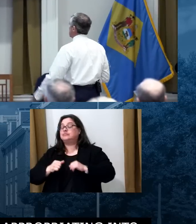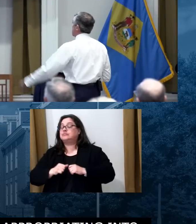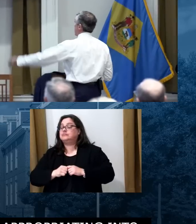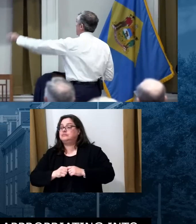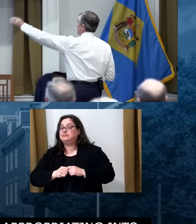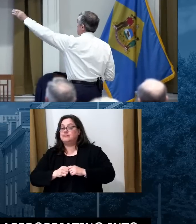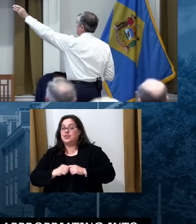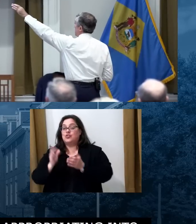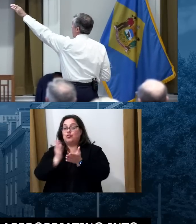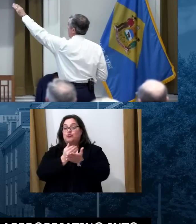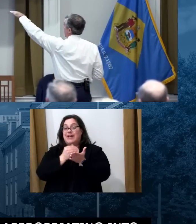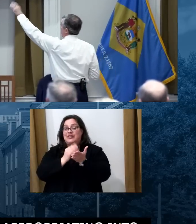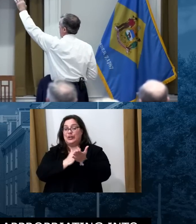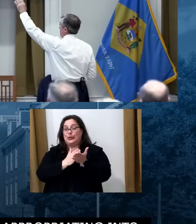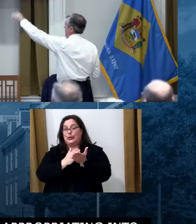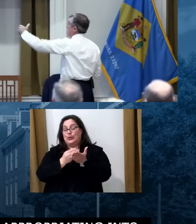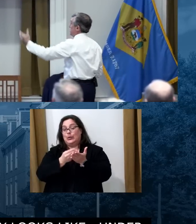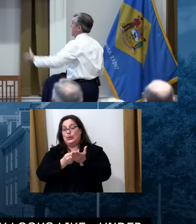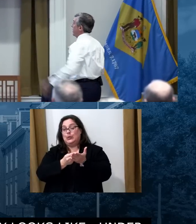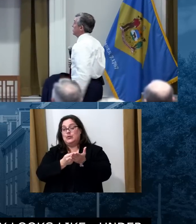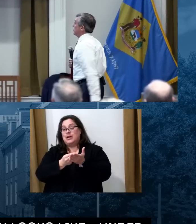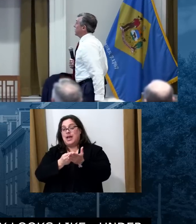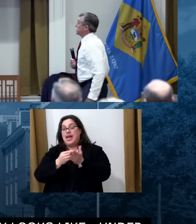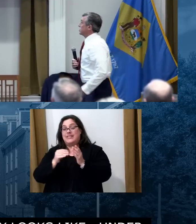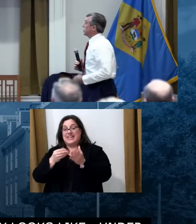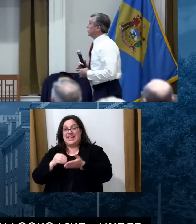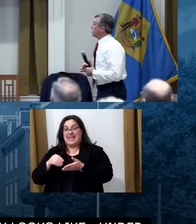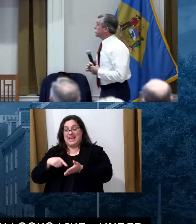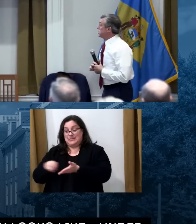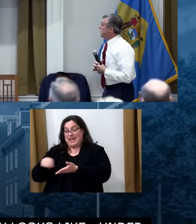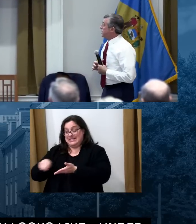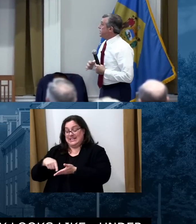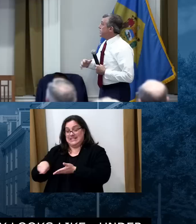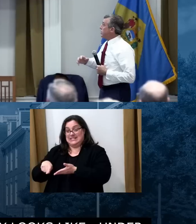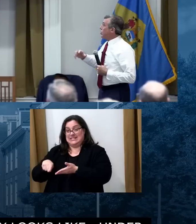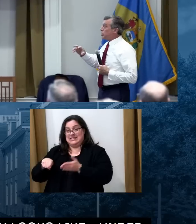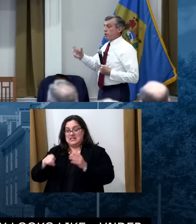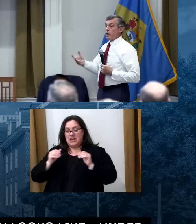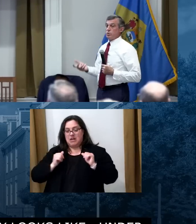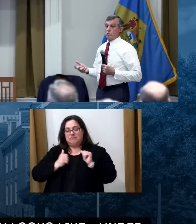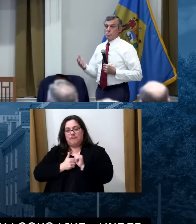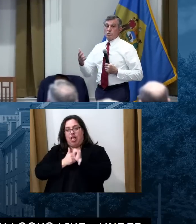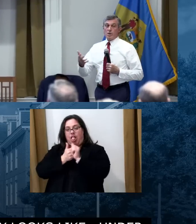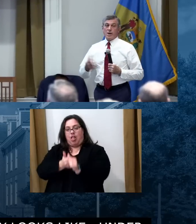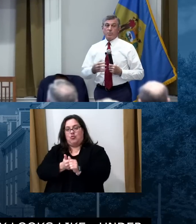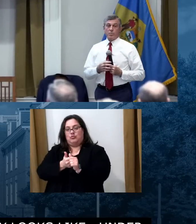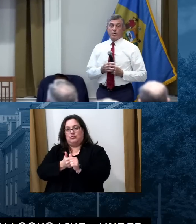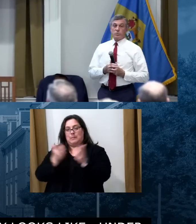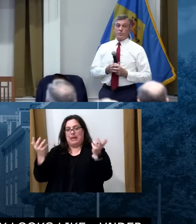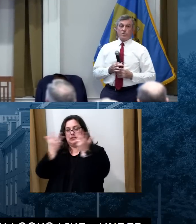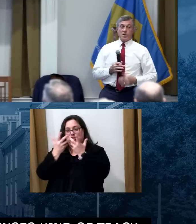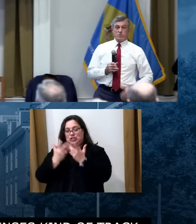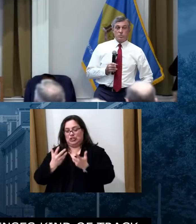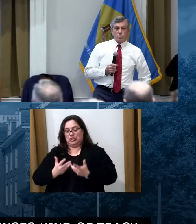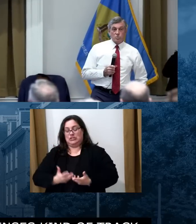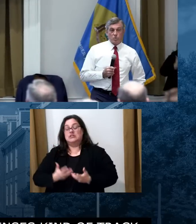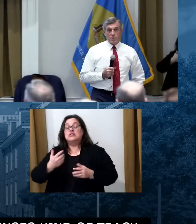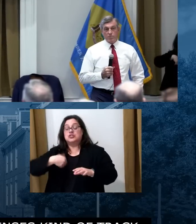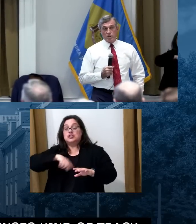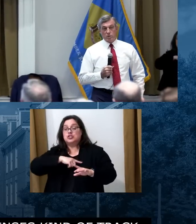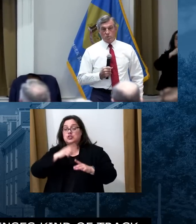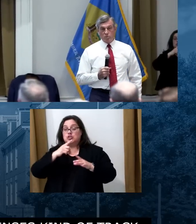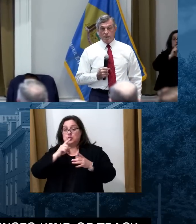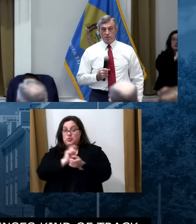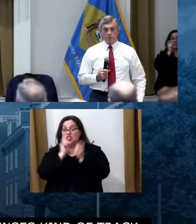the expenses kind of track one another because they have to based on the rules. We changed the rules. We had a proposal for a